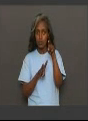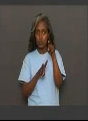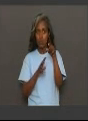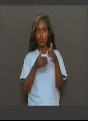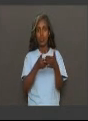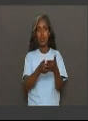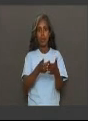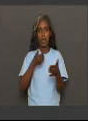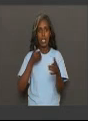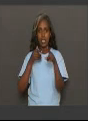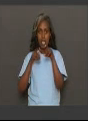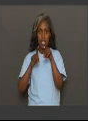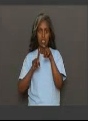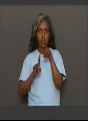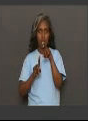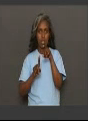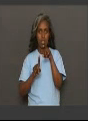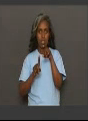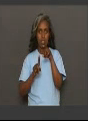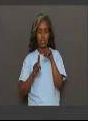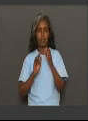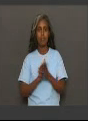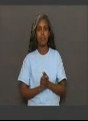x2 minus x1